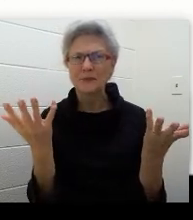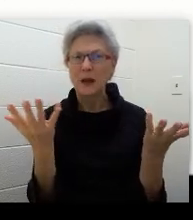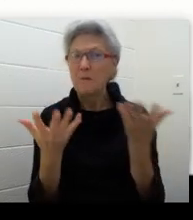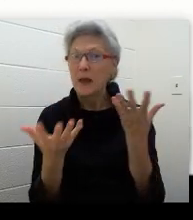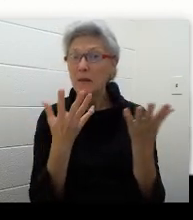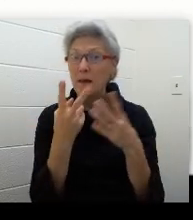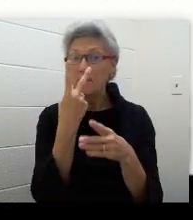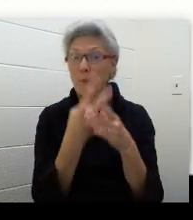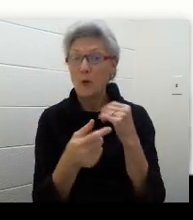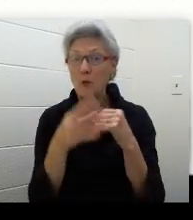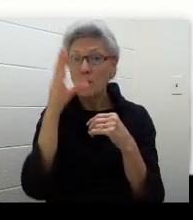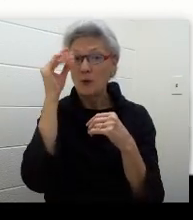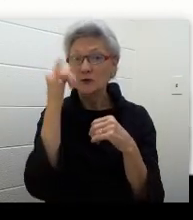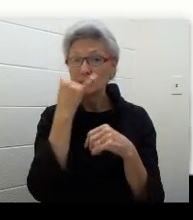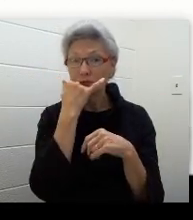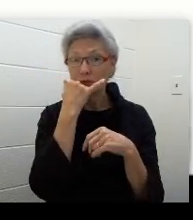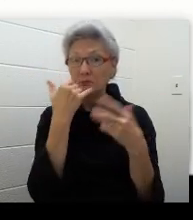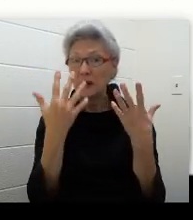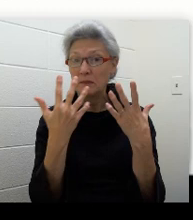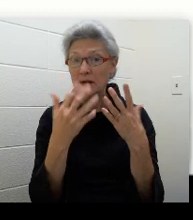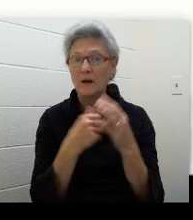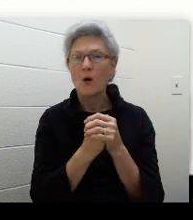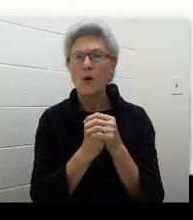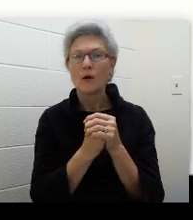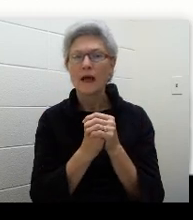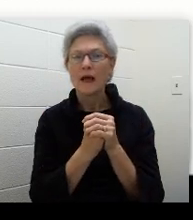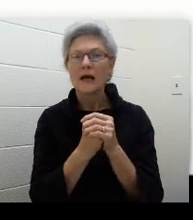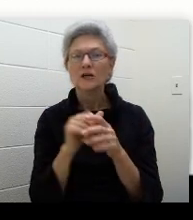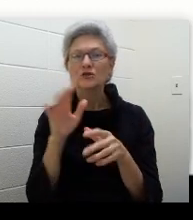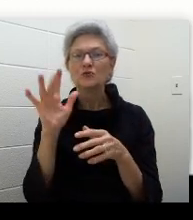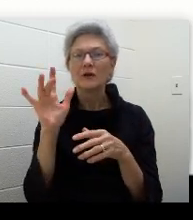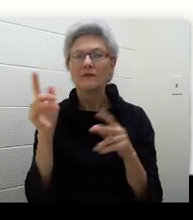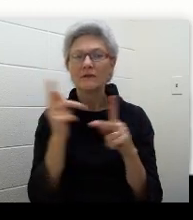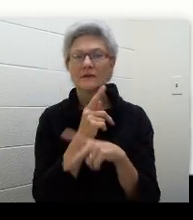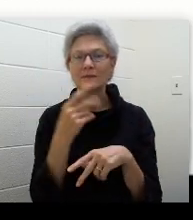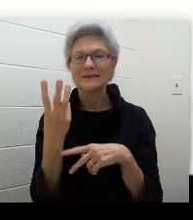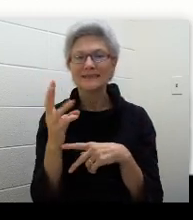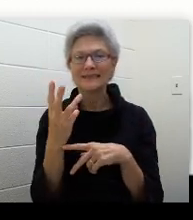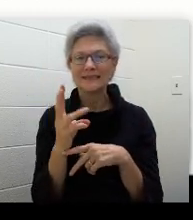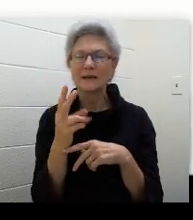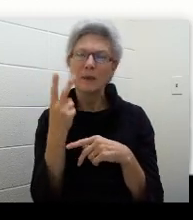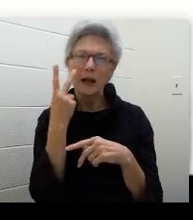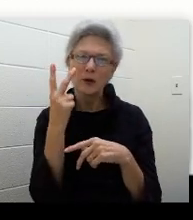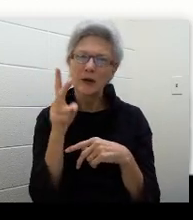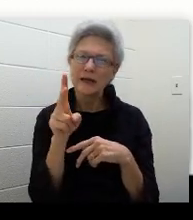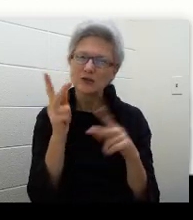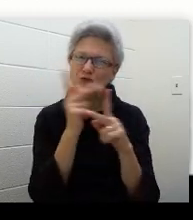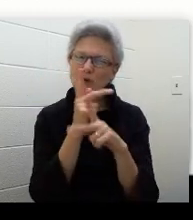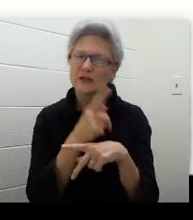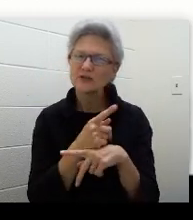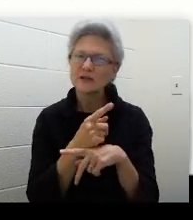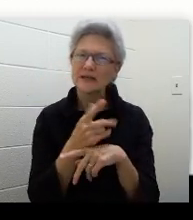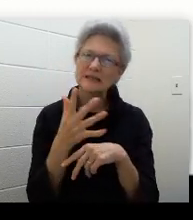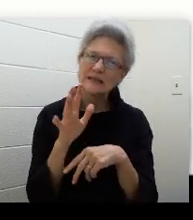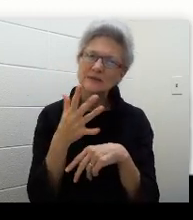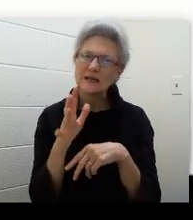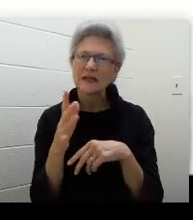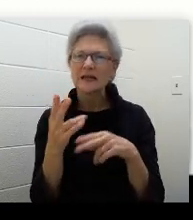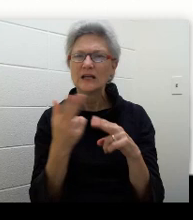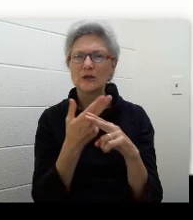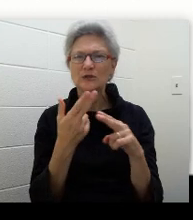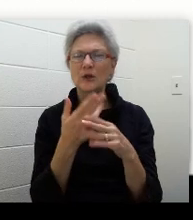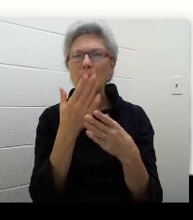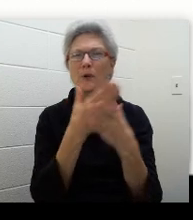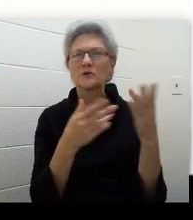maybe both boys made a mistake. All right, 25 times 16. I'm looking at his strategy, and it looks like he